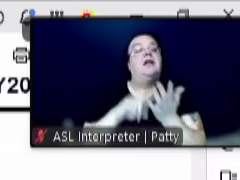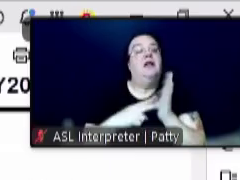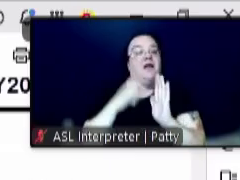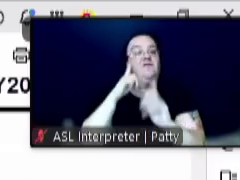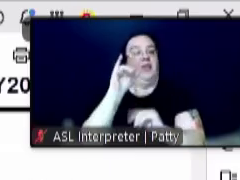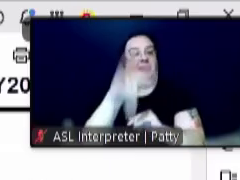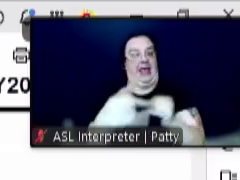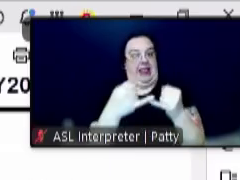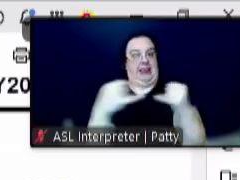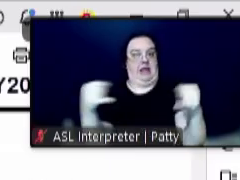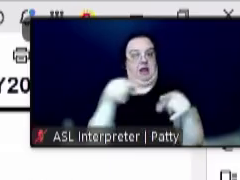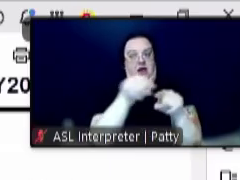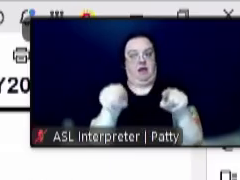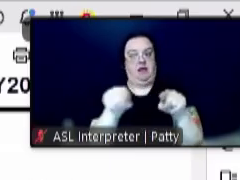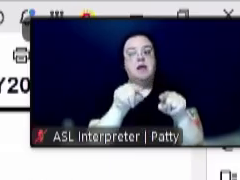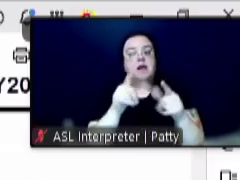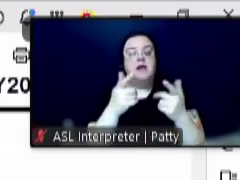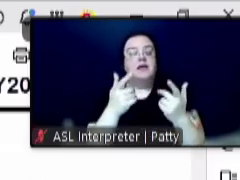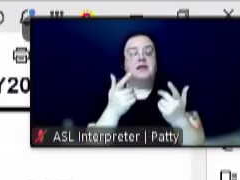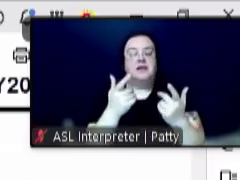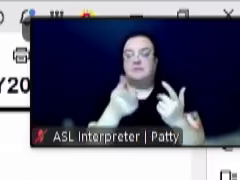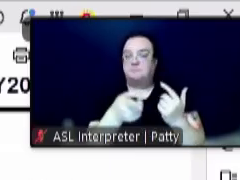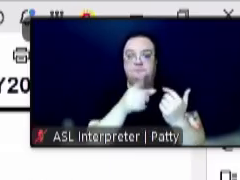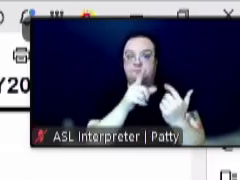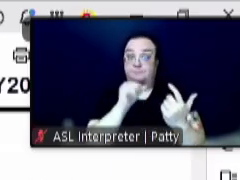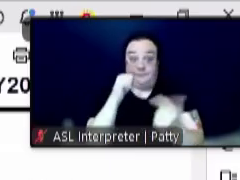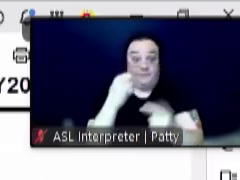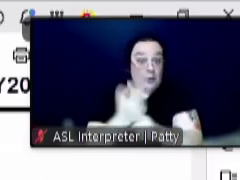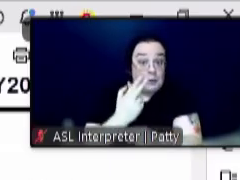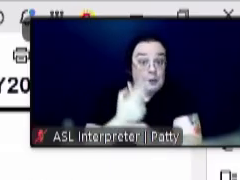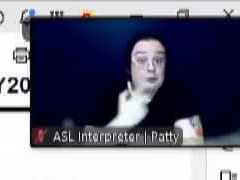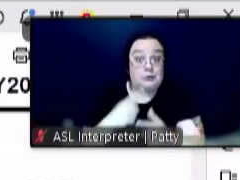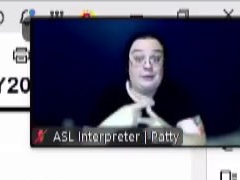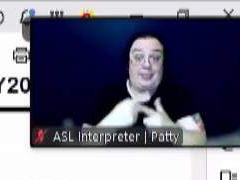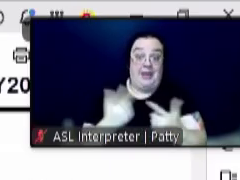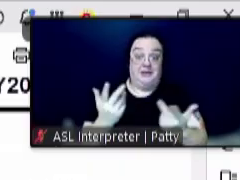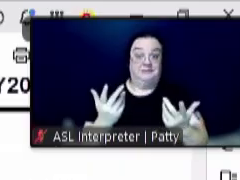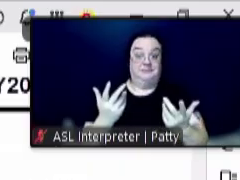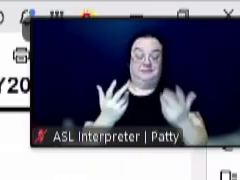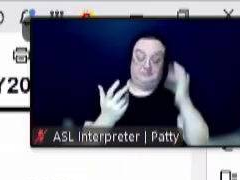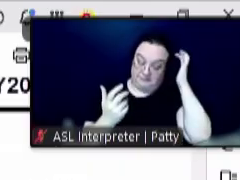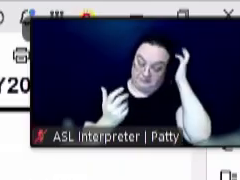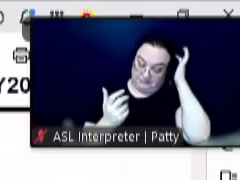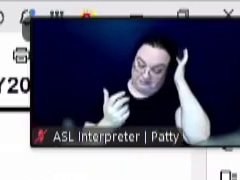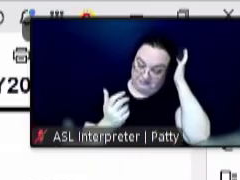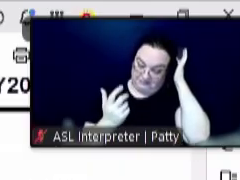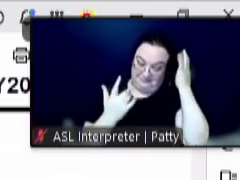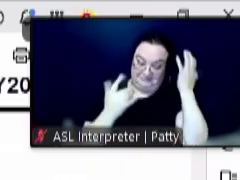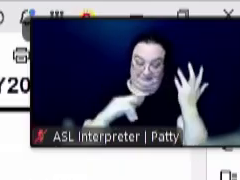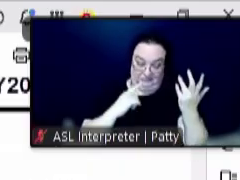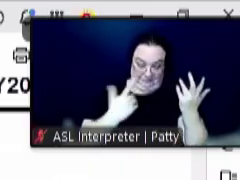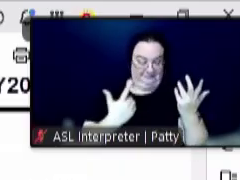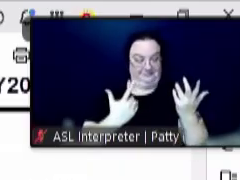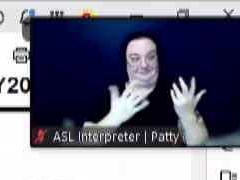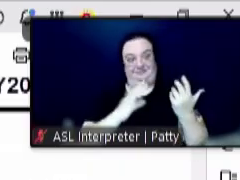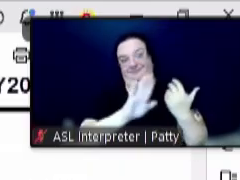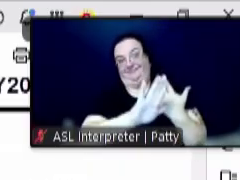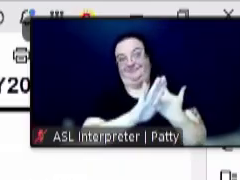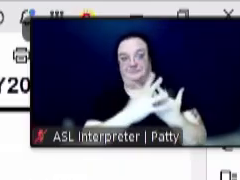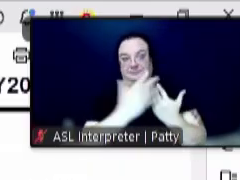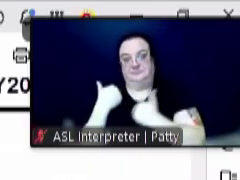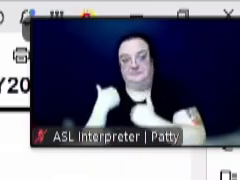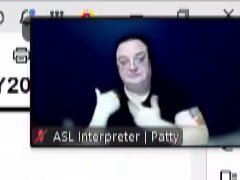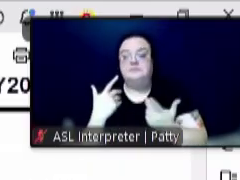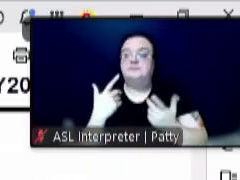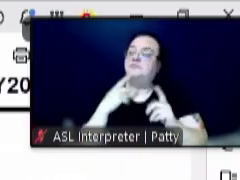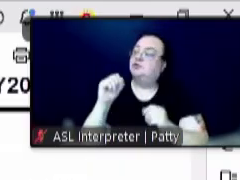item. So, you know, if they don't use it, then that's kind of on them. So question, so is it an